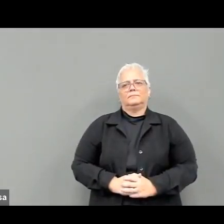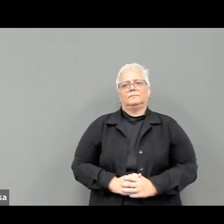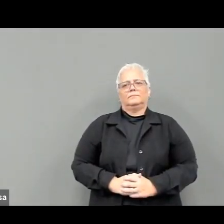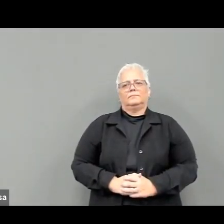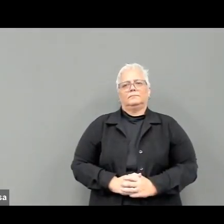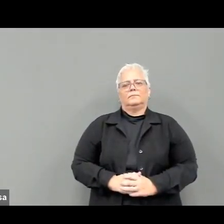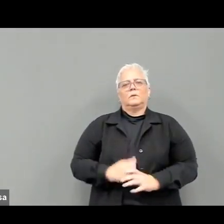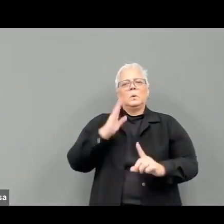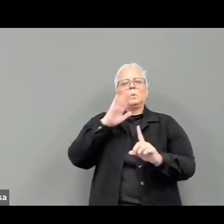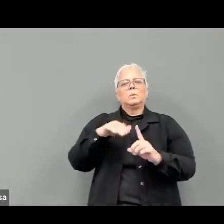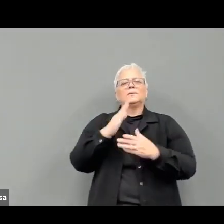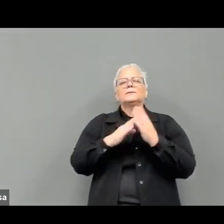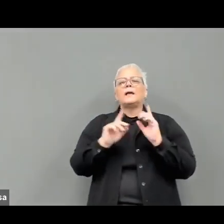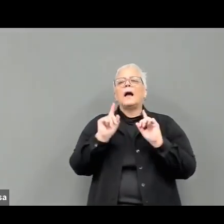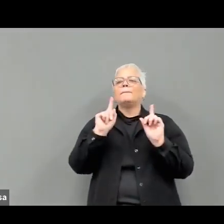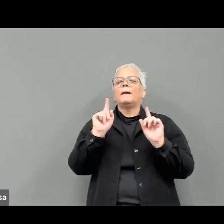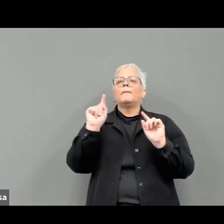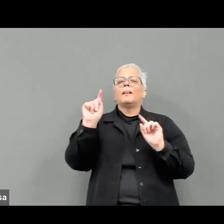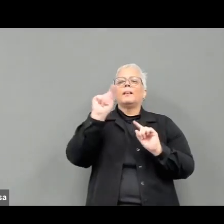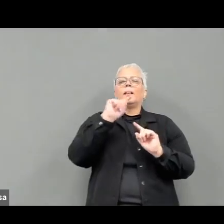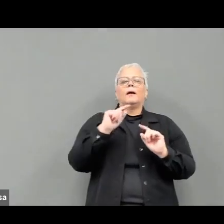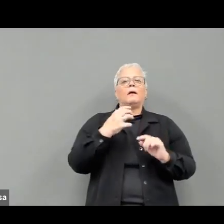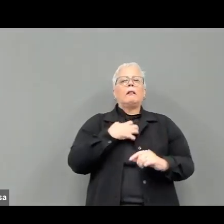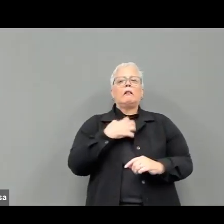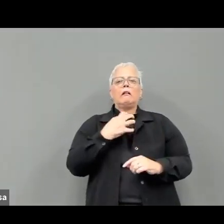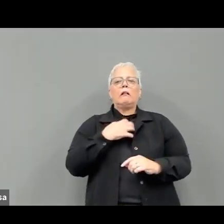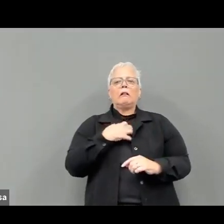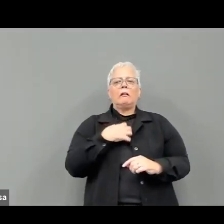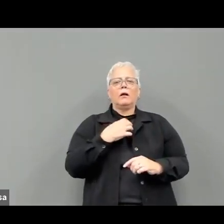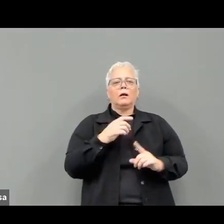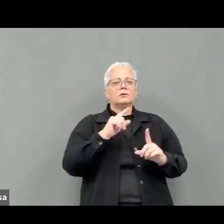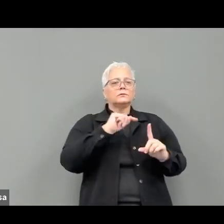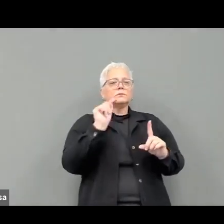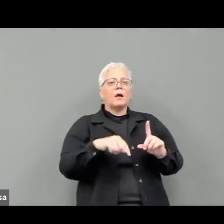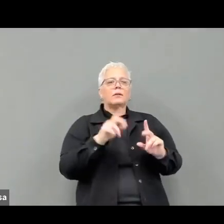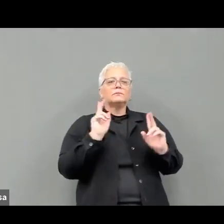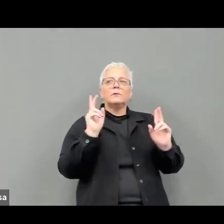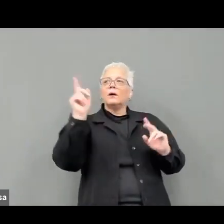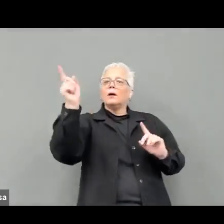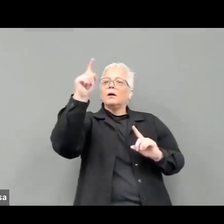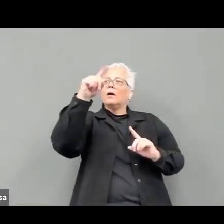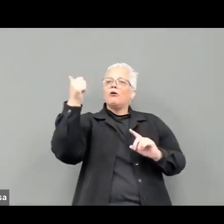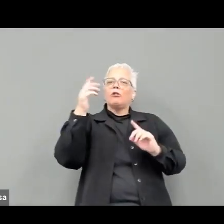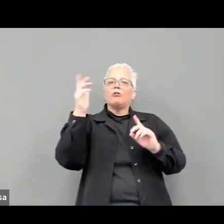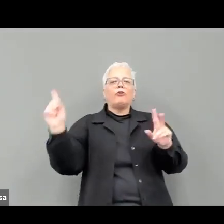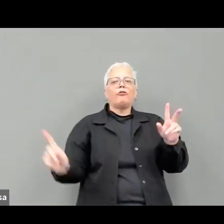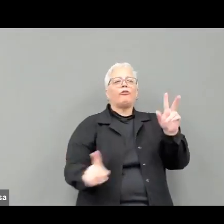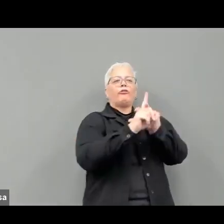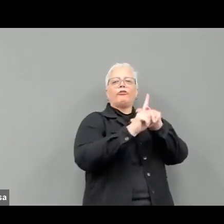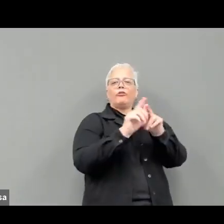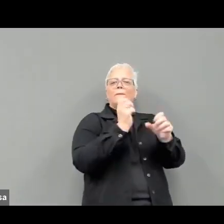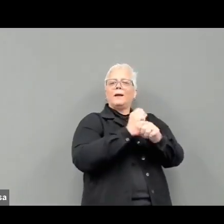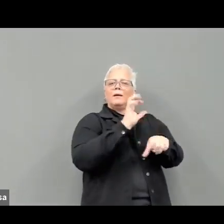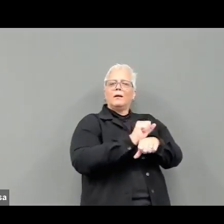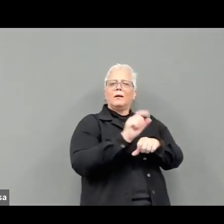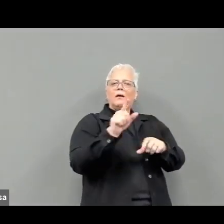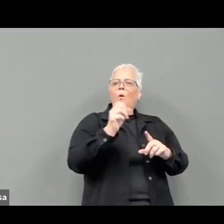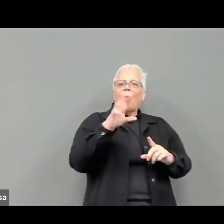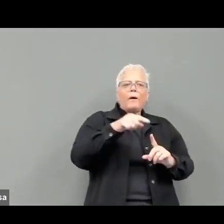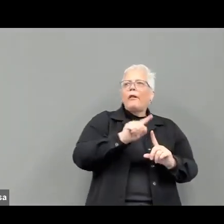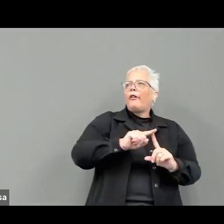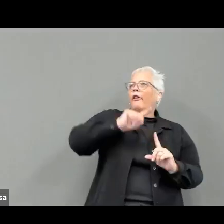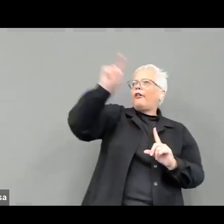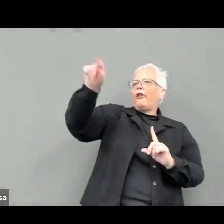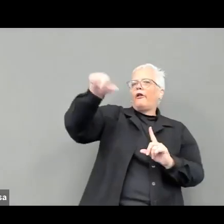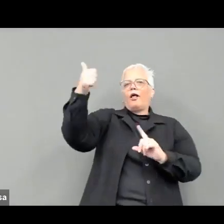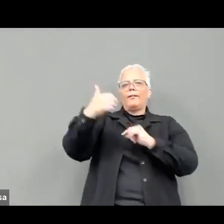state about Tulsans showing up in their communities to get the vaccine. To them, I would like to point out